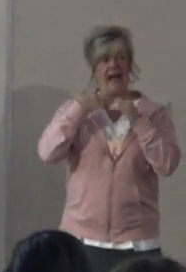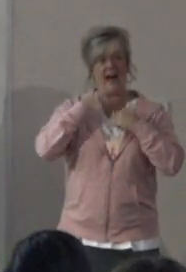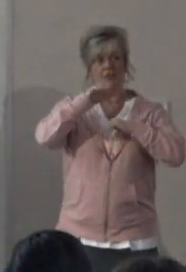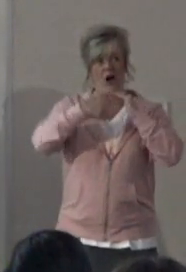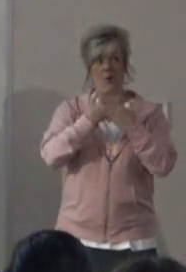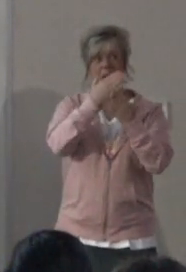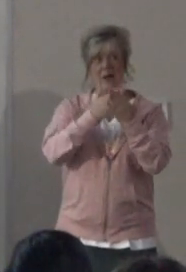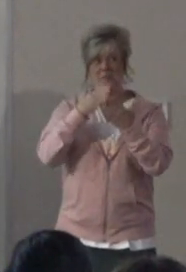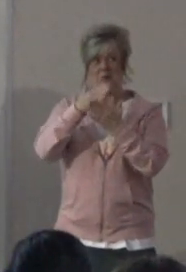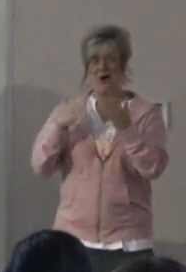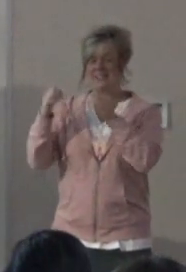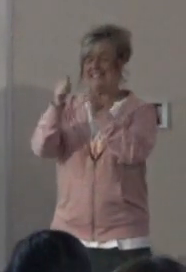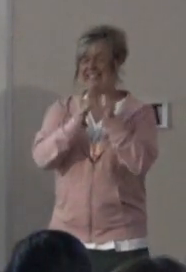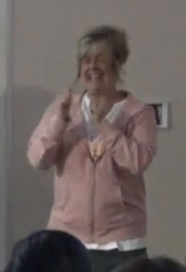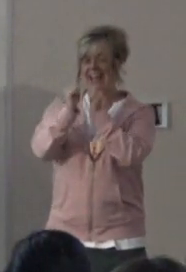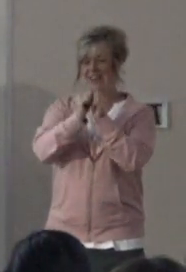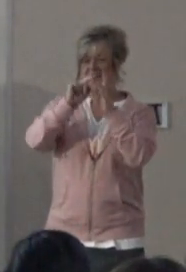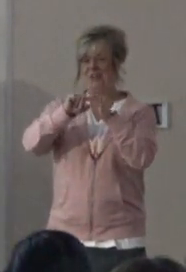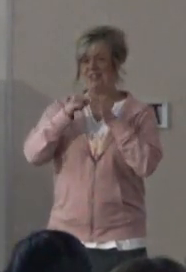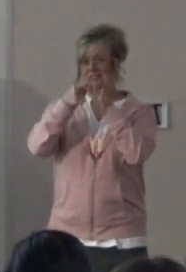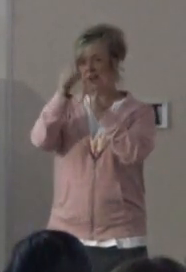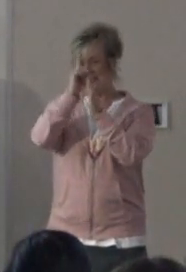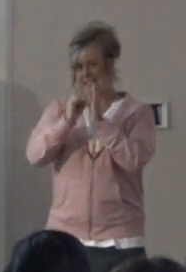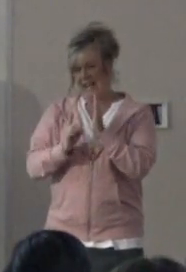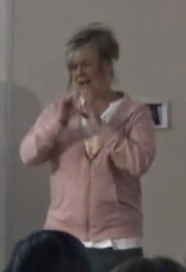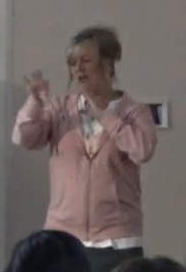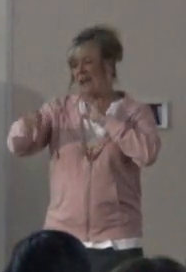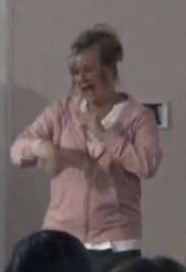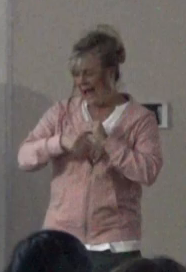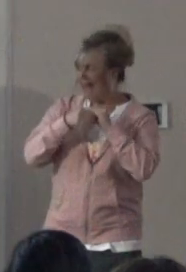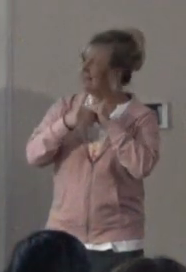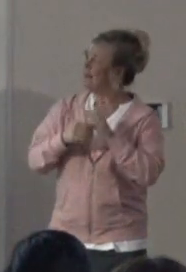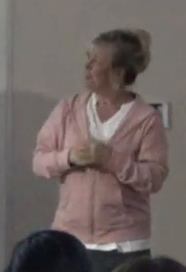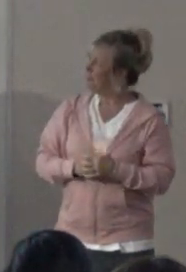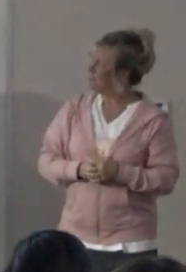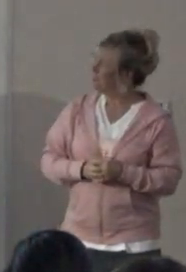together and started designing them, putting them together, and adding them to a dress.